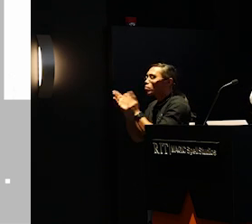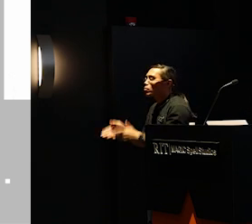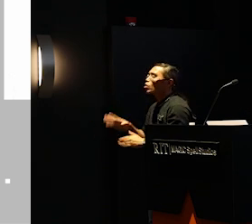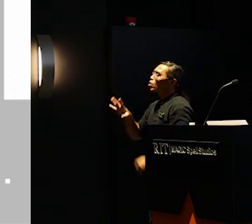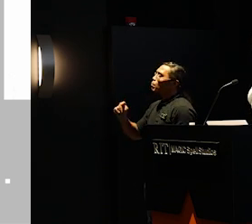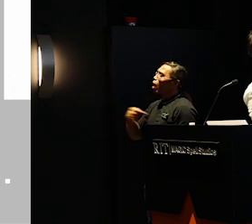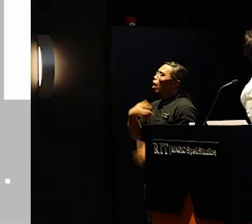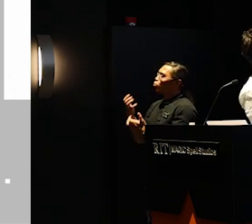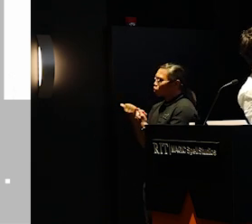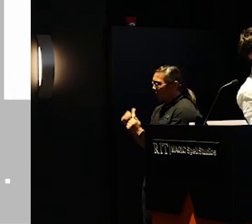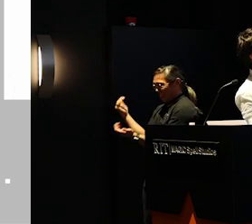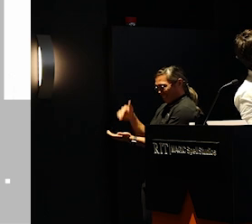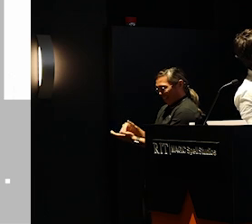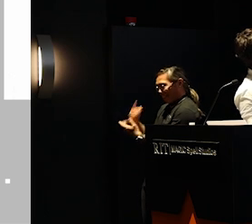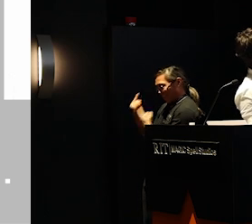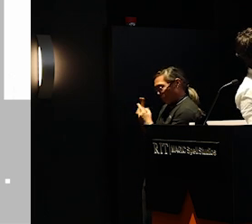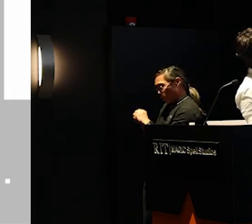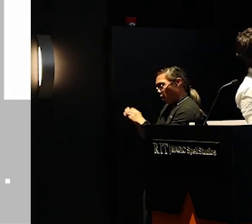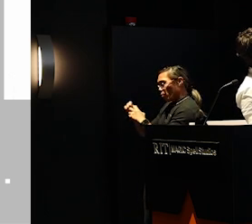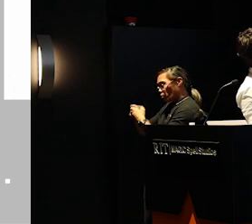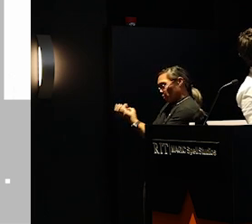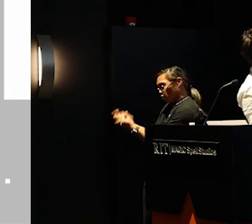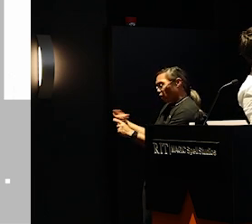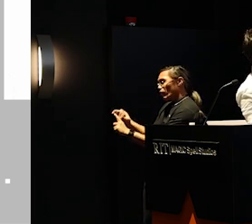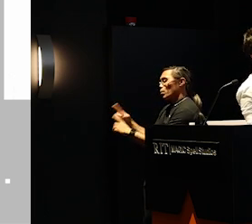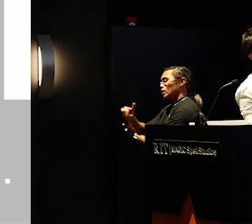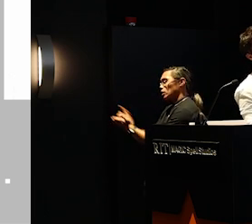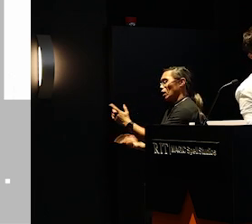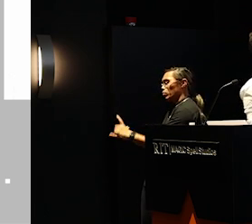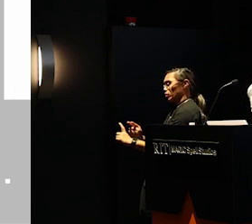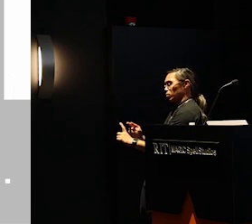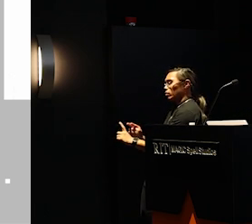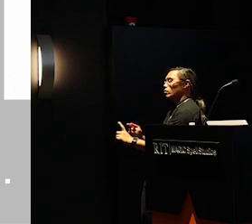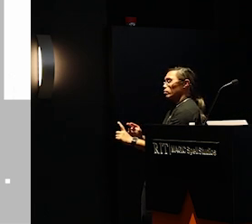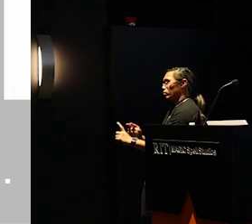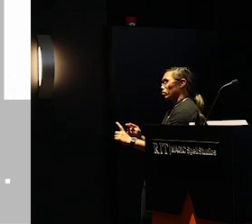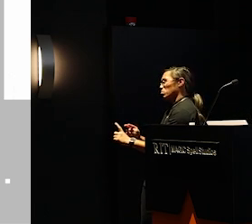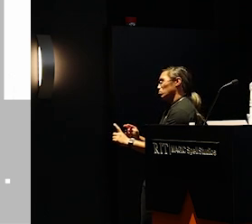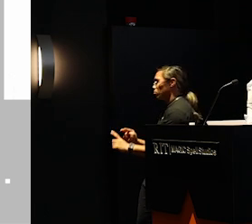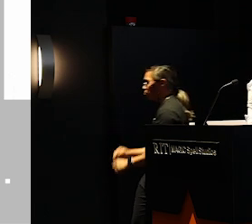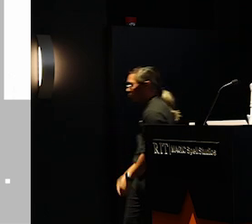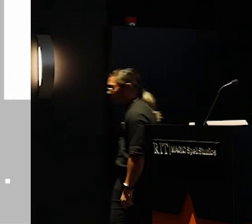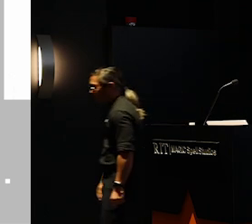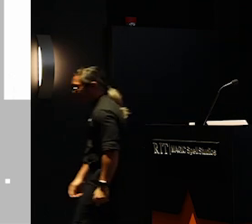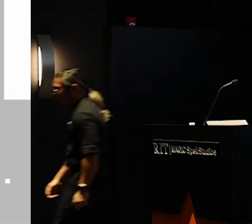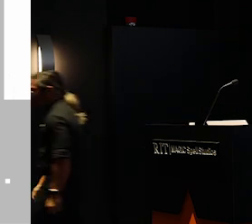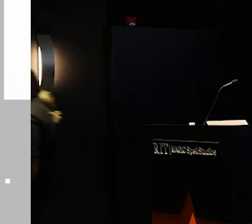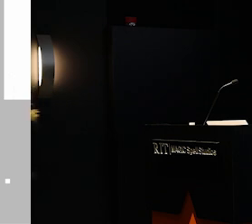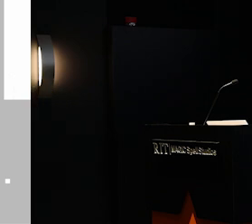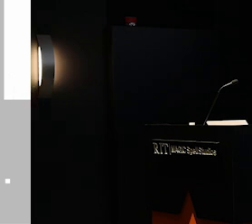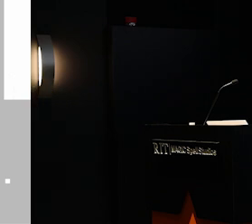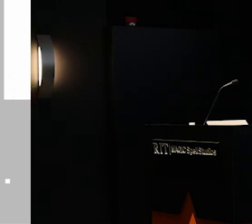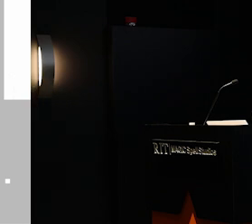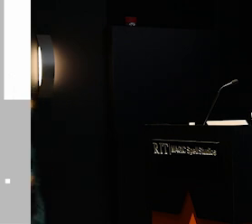This little passage on the bottom left, I remember having an experience somewhere else in town. It was New Year's